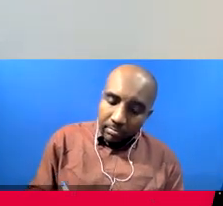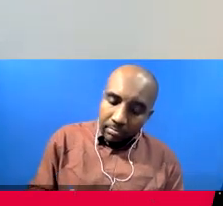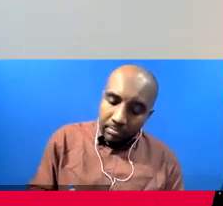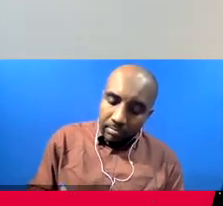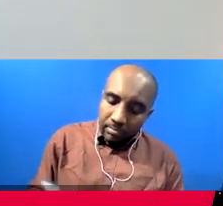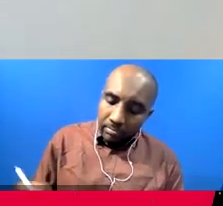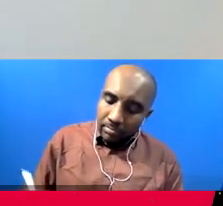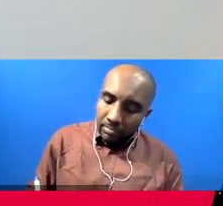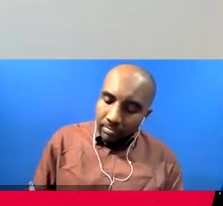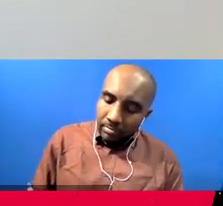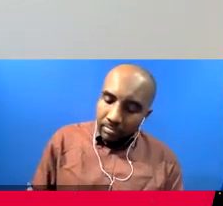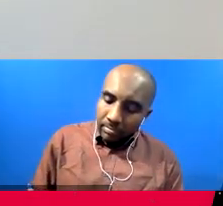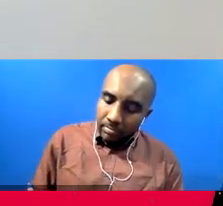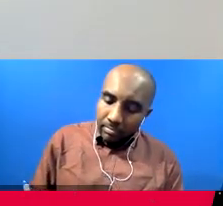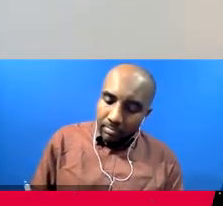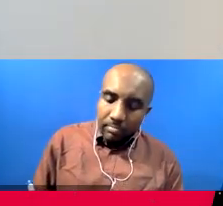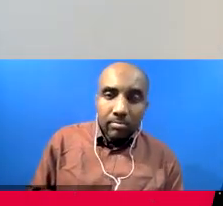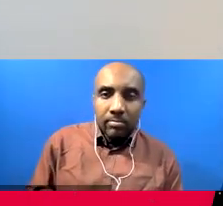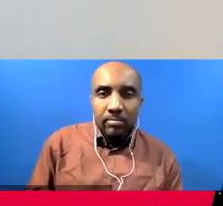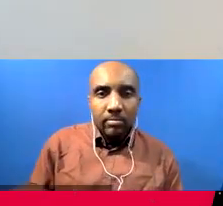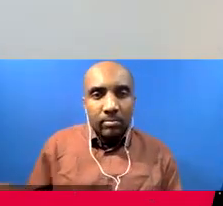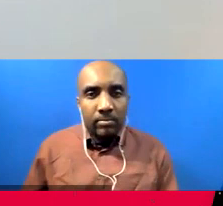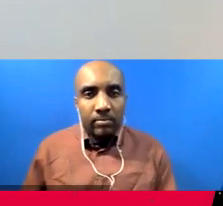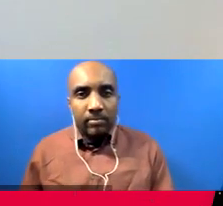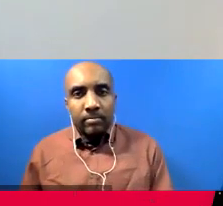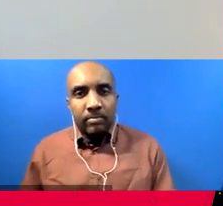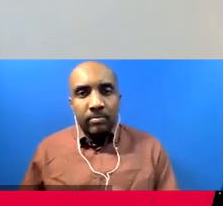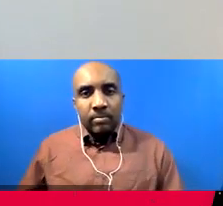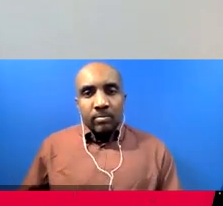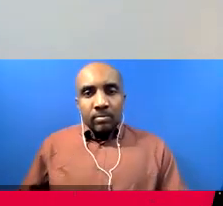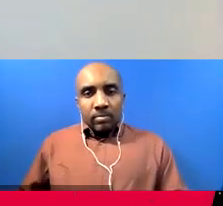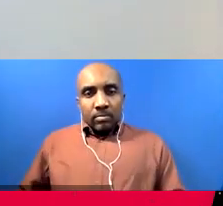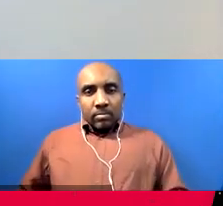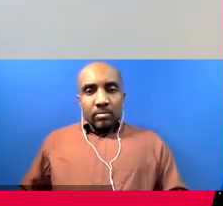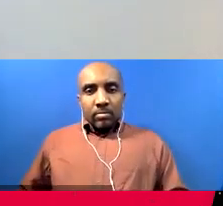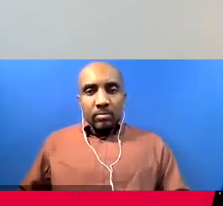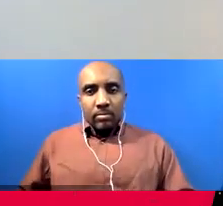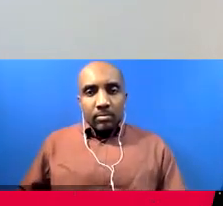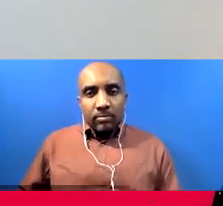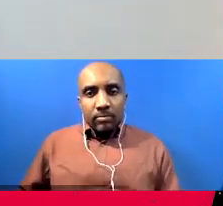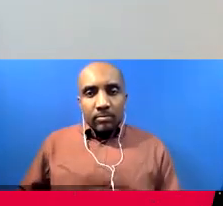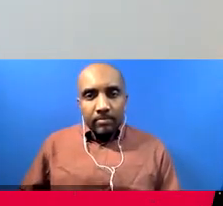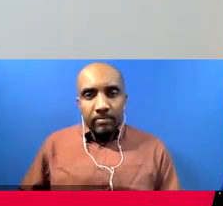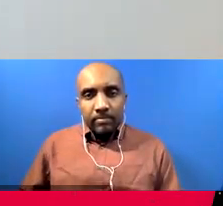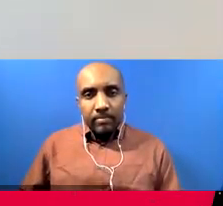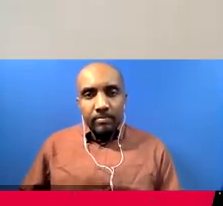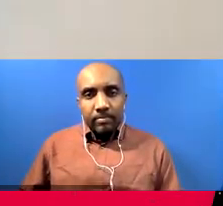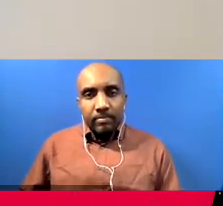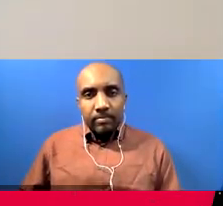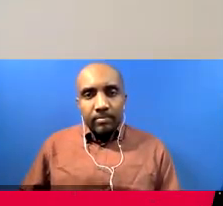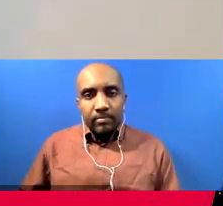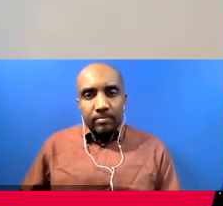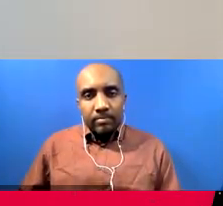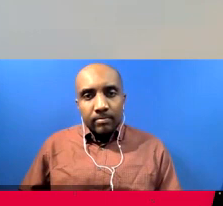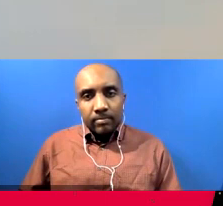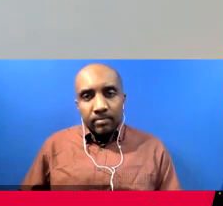we tend to relegate it to a secondary issue or third issue because we know gender is the secondary issue here.